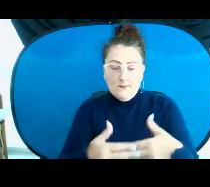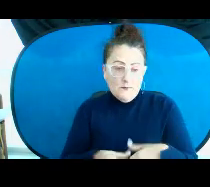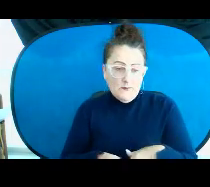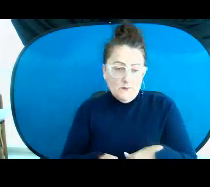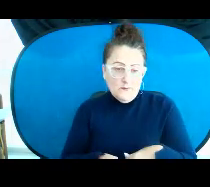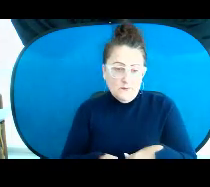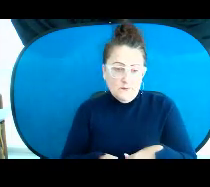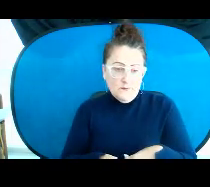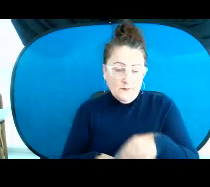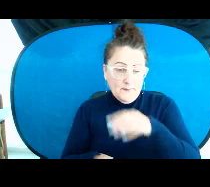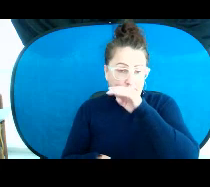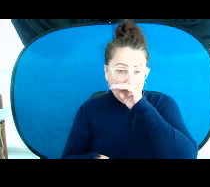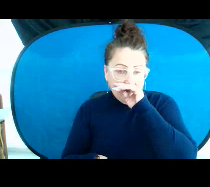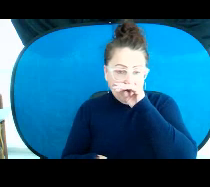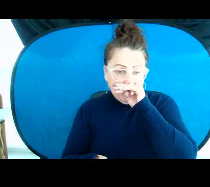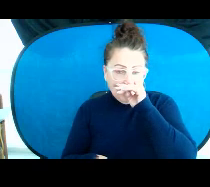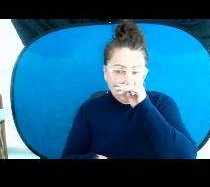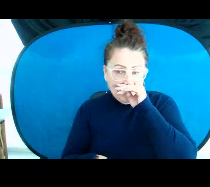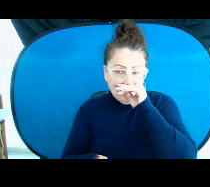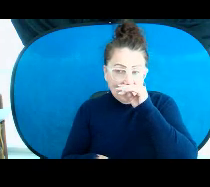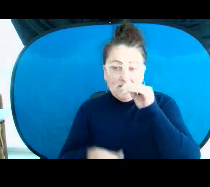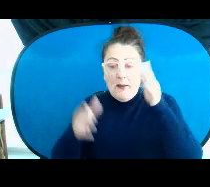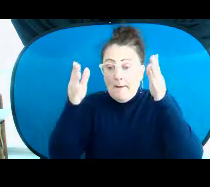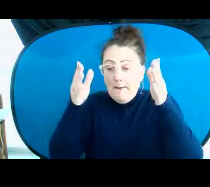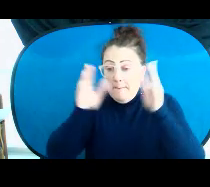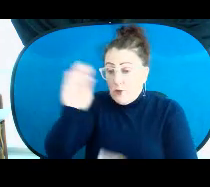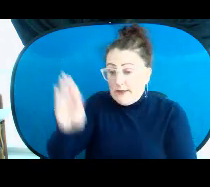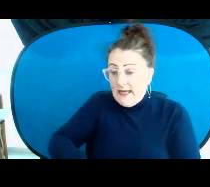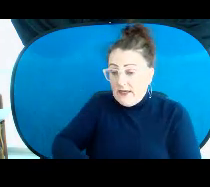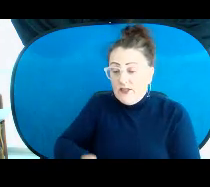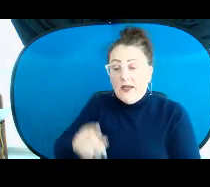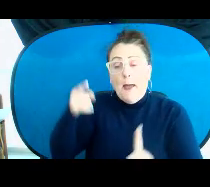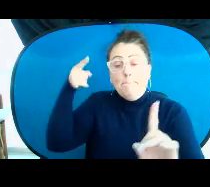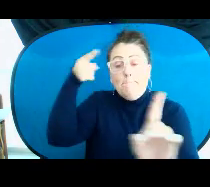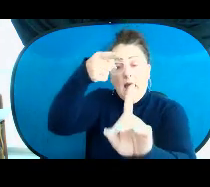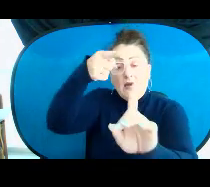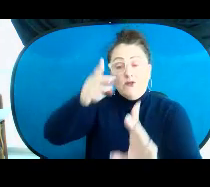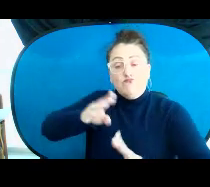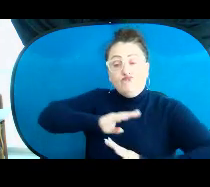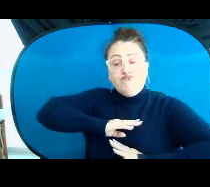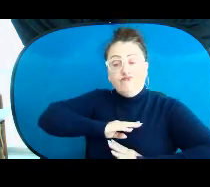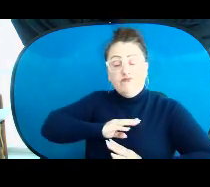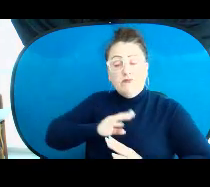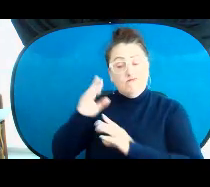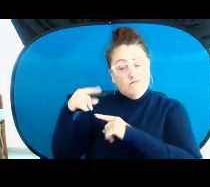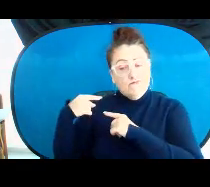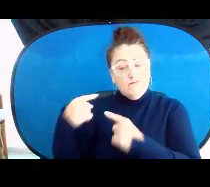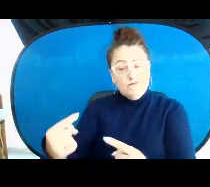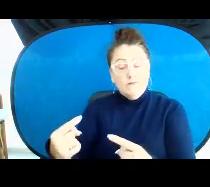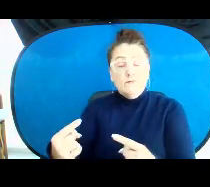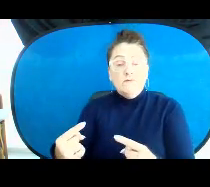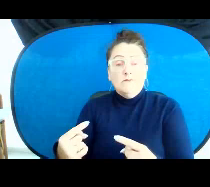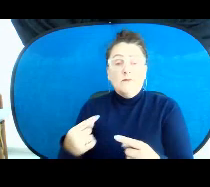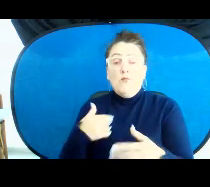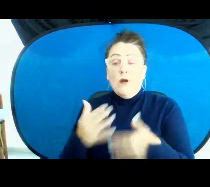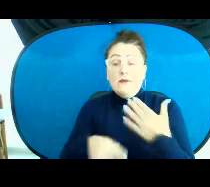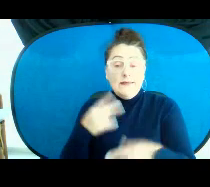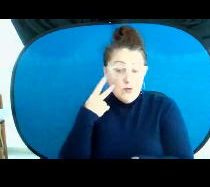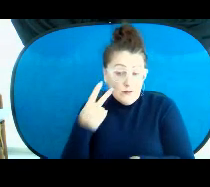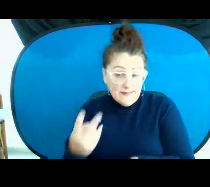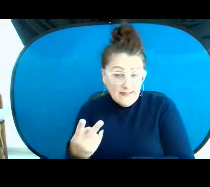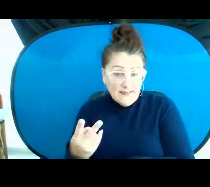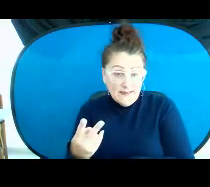Okay. Here are some percentages on the milestones that we achieved throughout the project delivery process. As you can see there